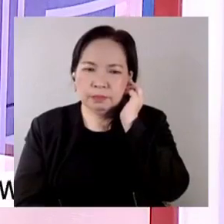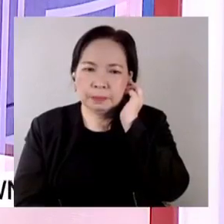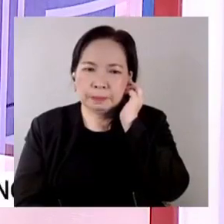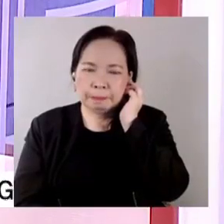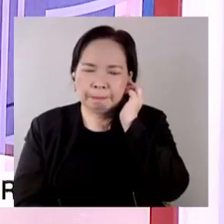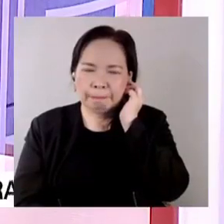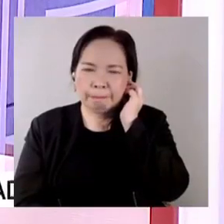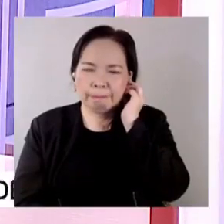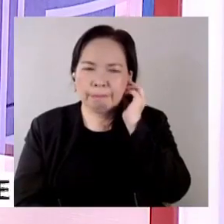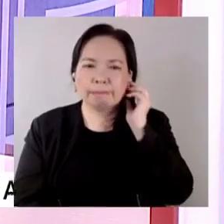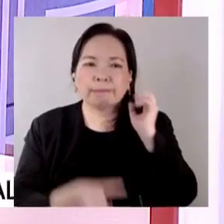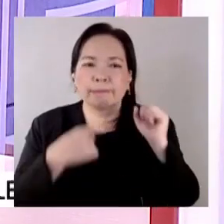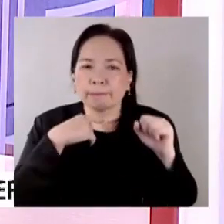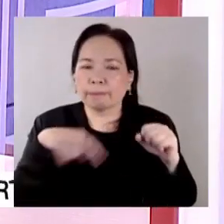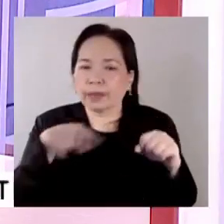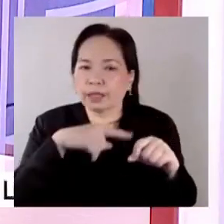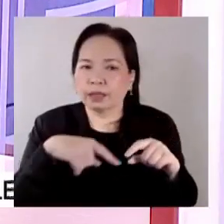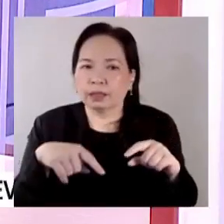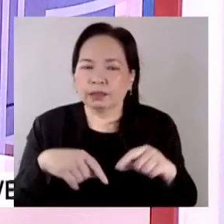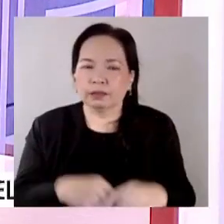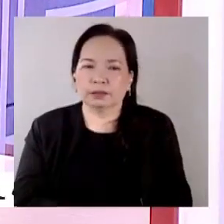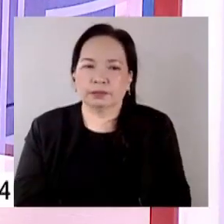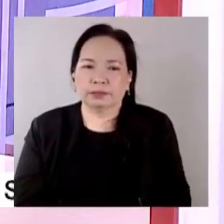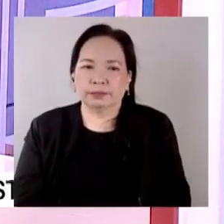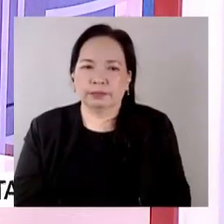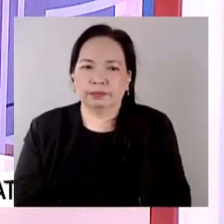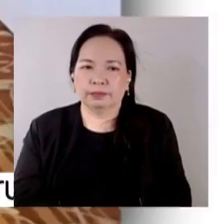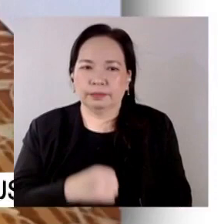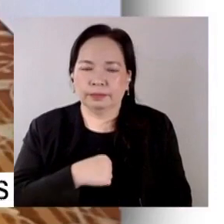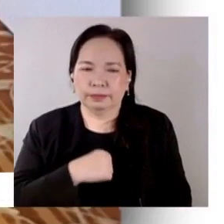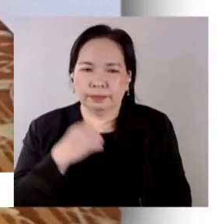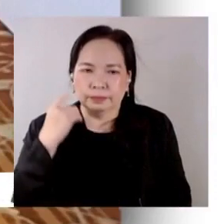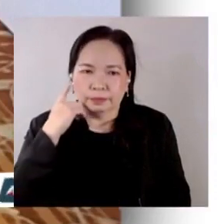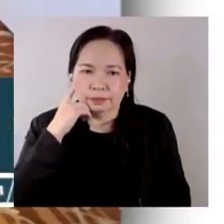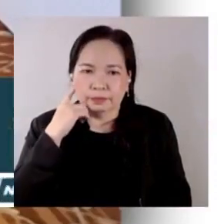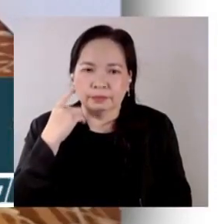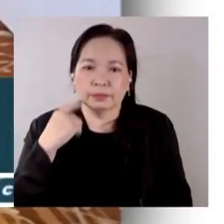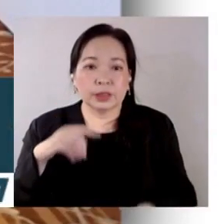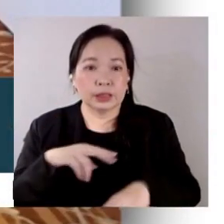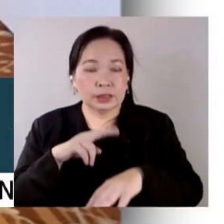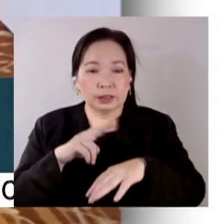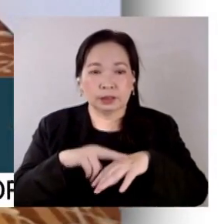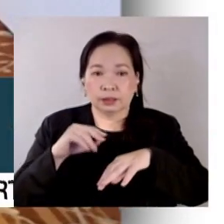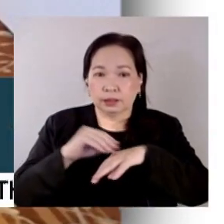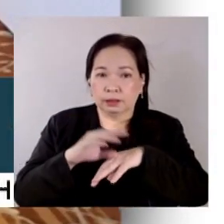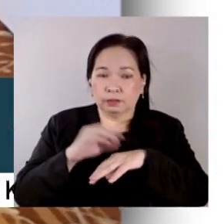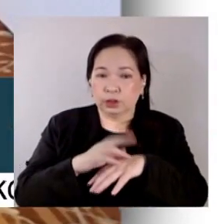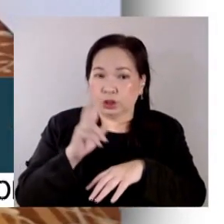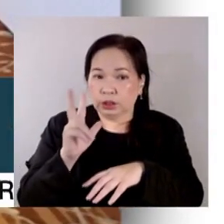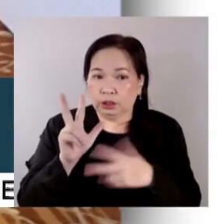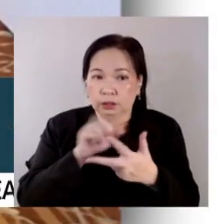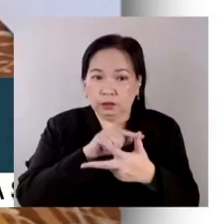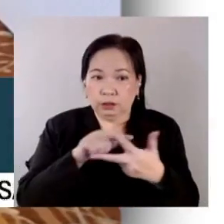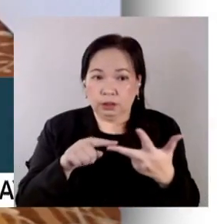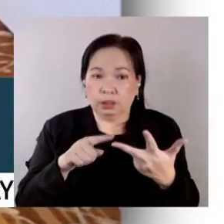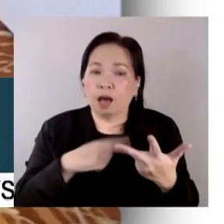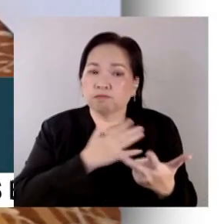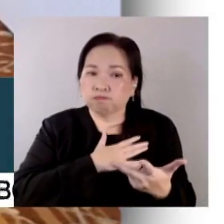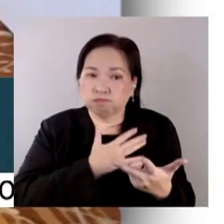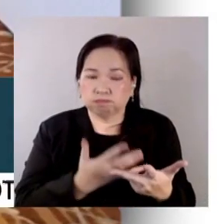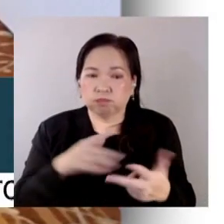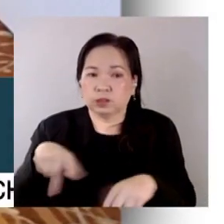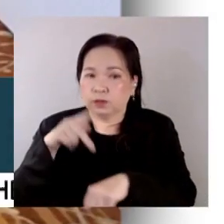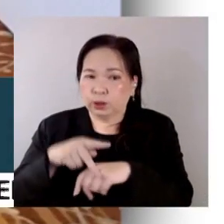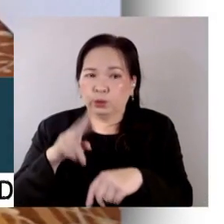to change the status quo by force. The national security advisors of the three countries made that commitment during their